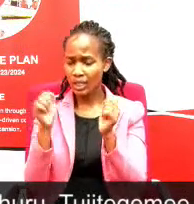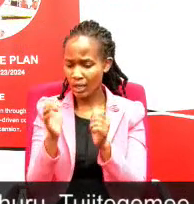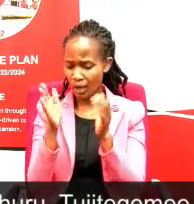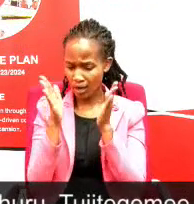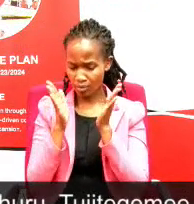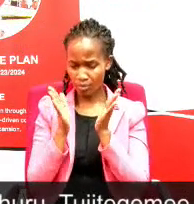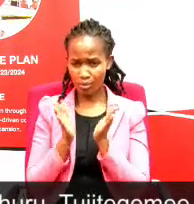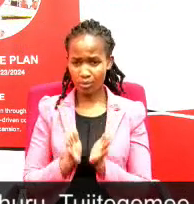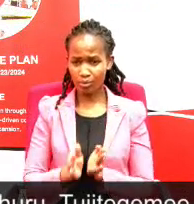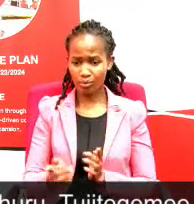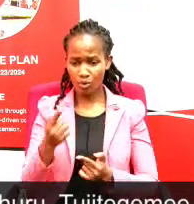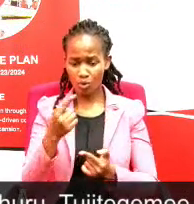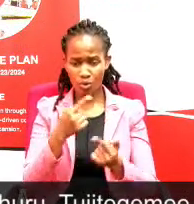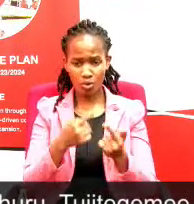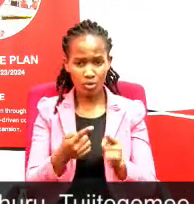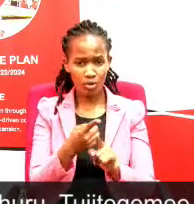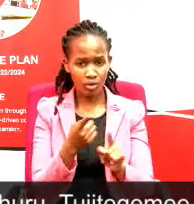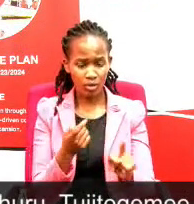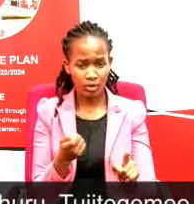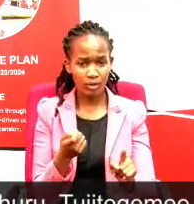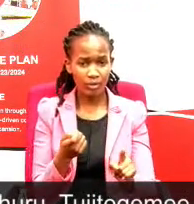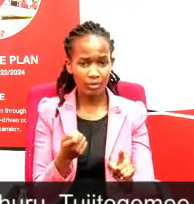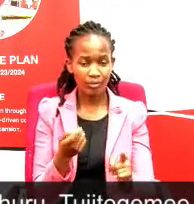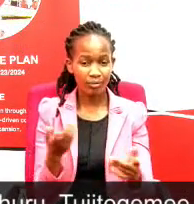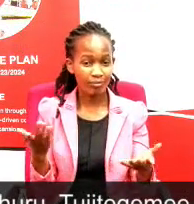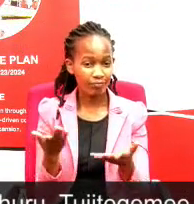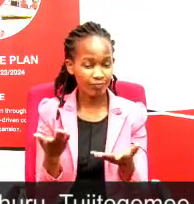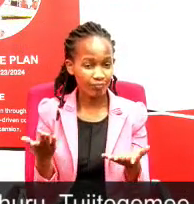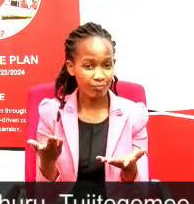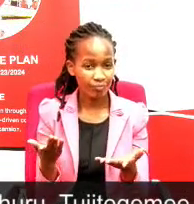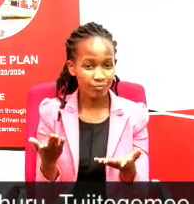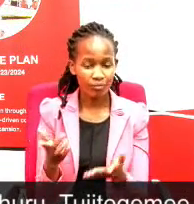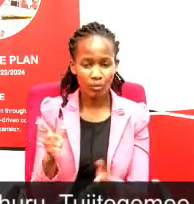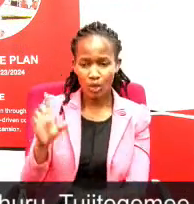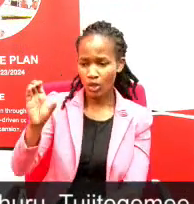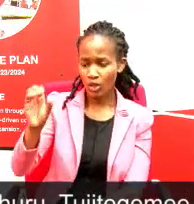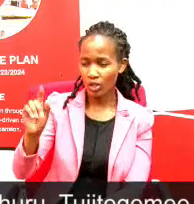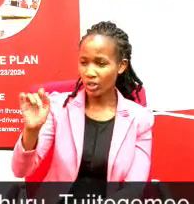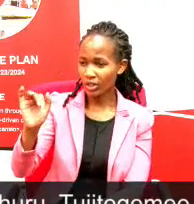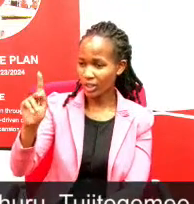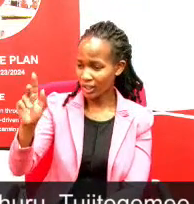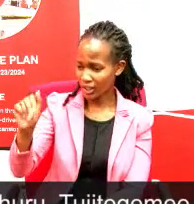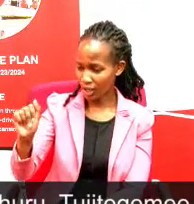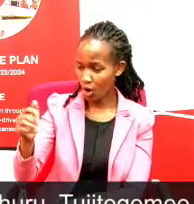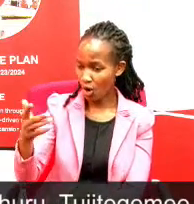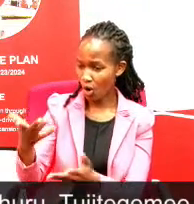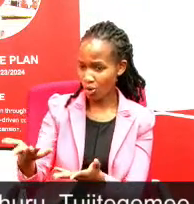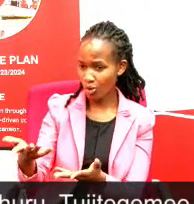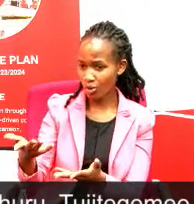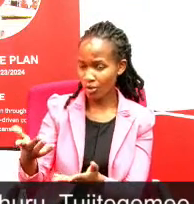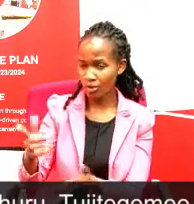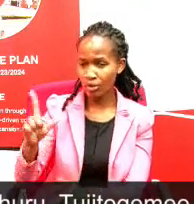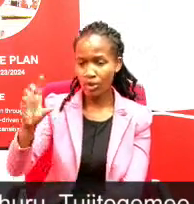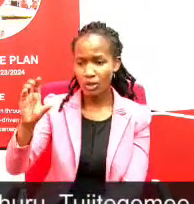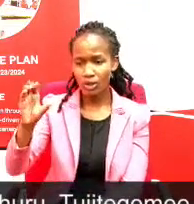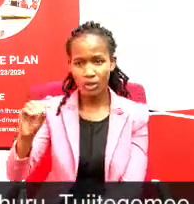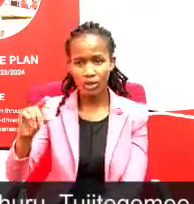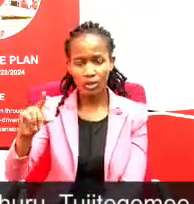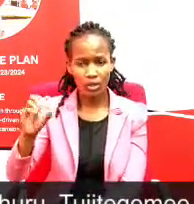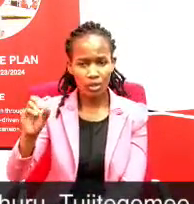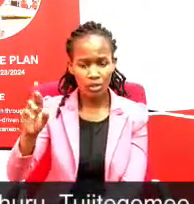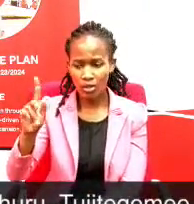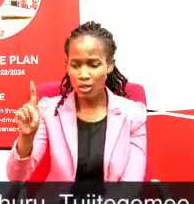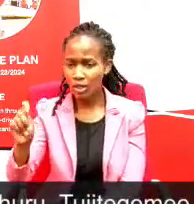person who comes from, let's say, Lokitown or Logolit